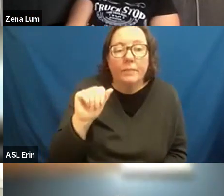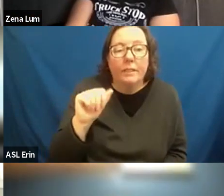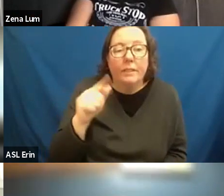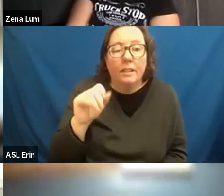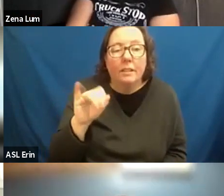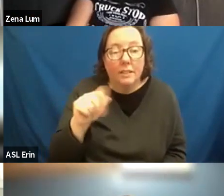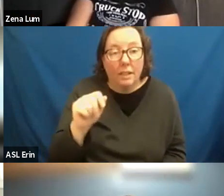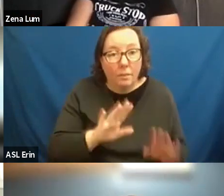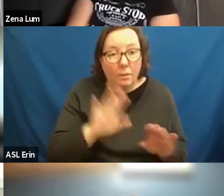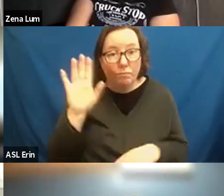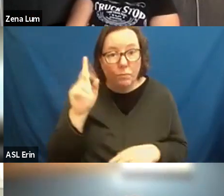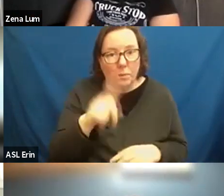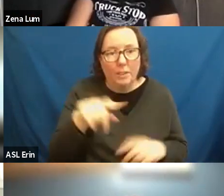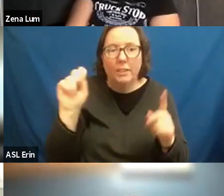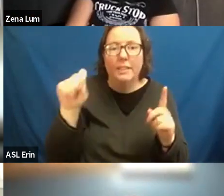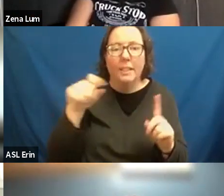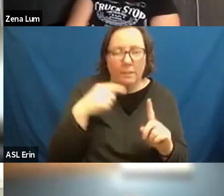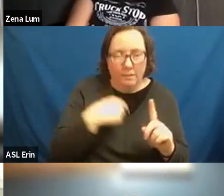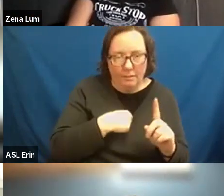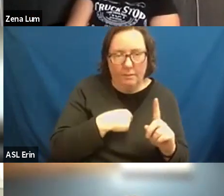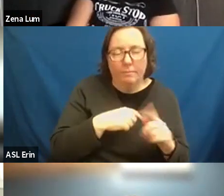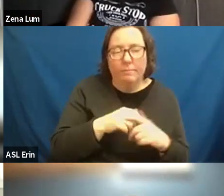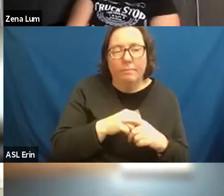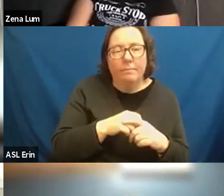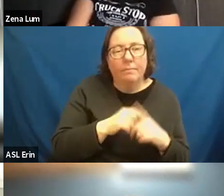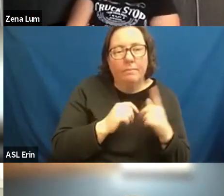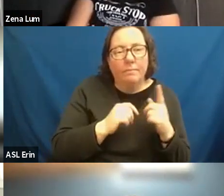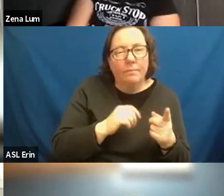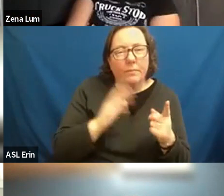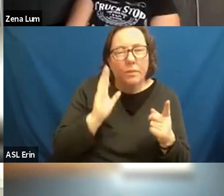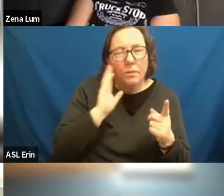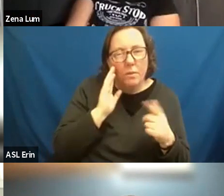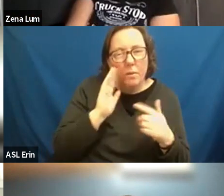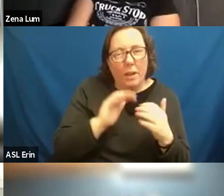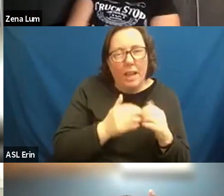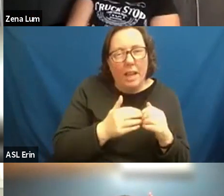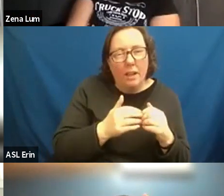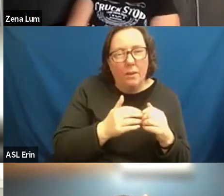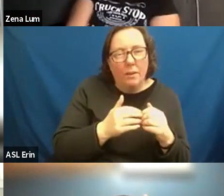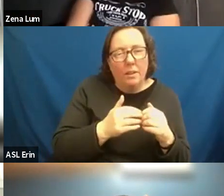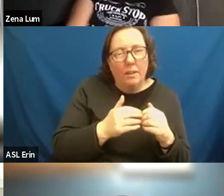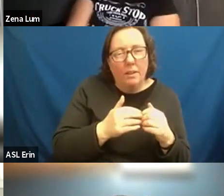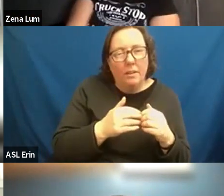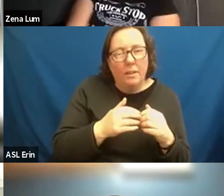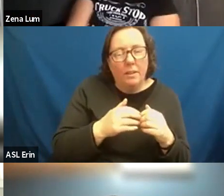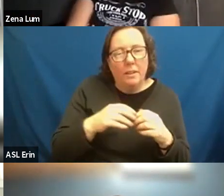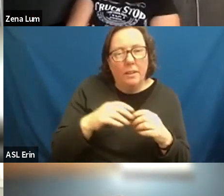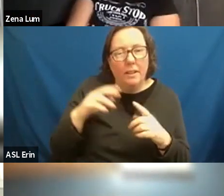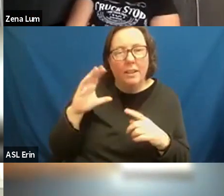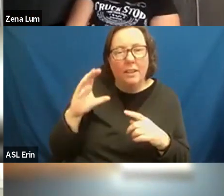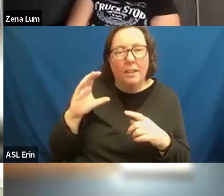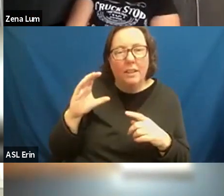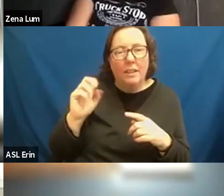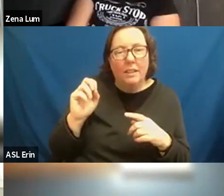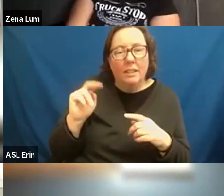question? Yes. Do you know how the census tract data